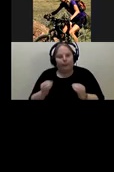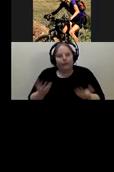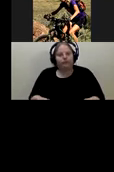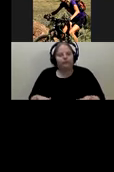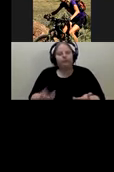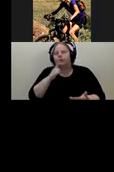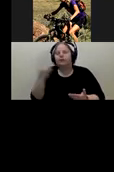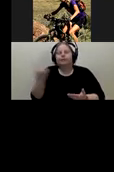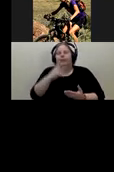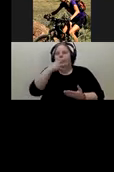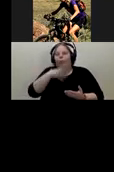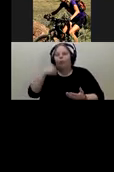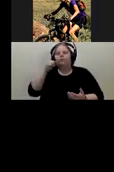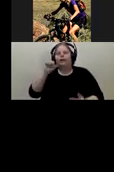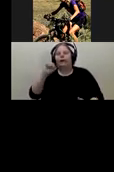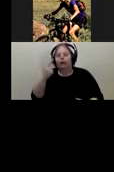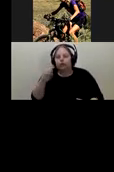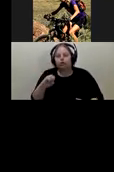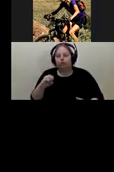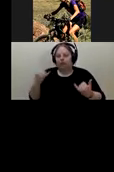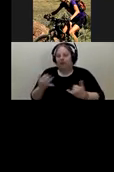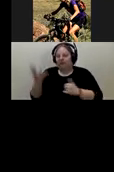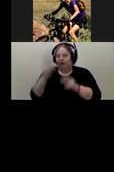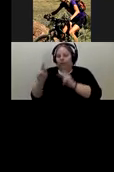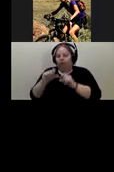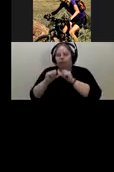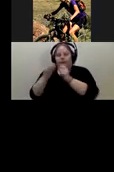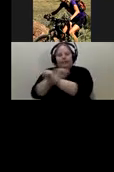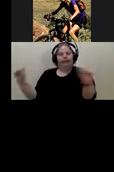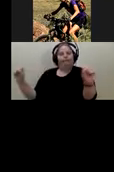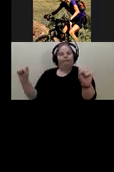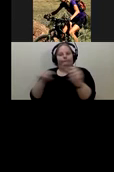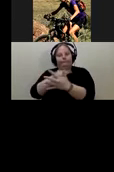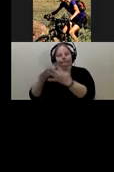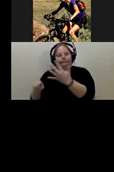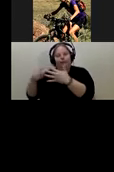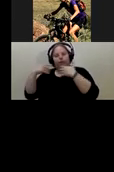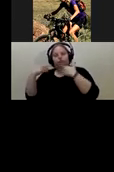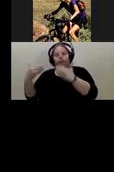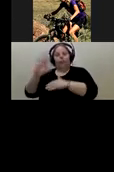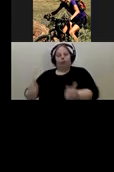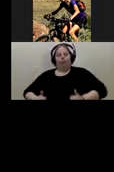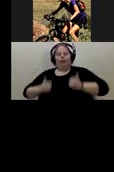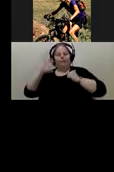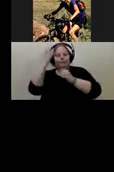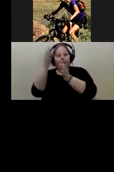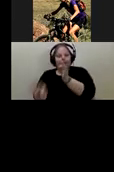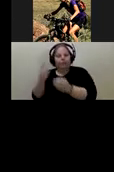something in his old age, and here five people can be saved and they can go on with their lives. It seemed pretty simple